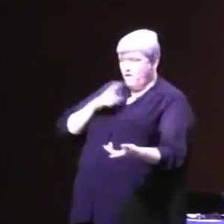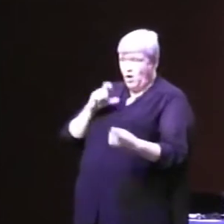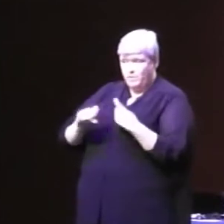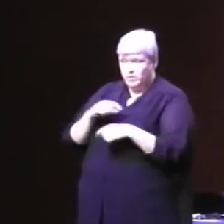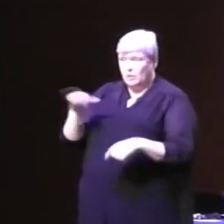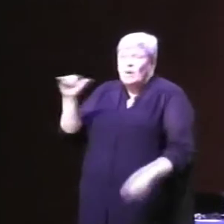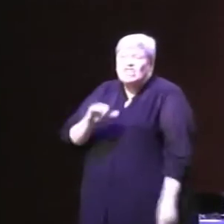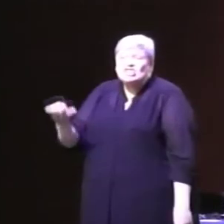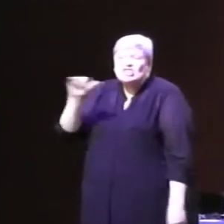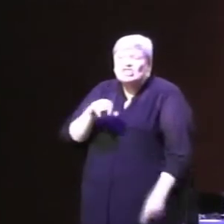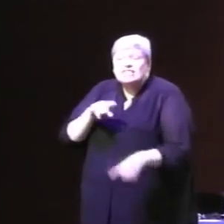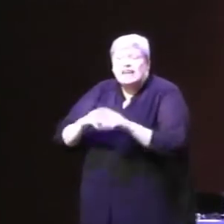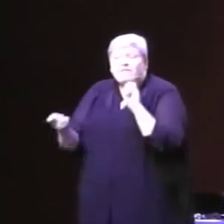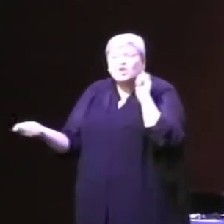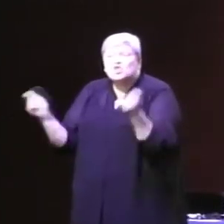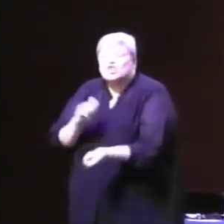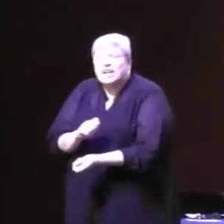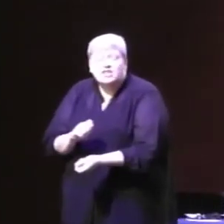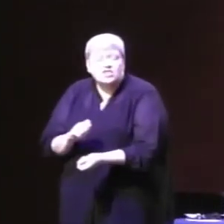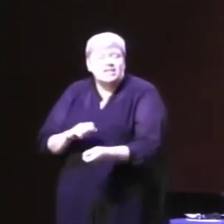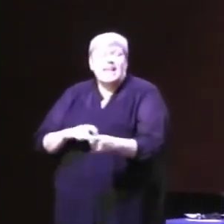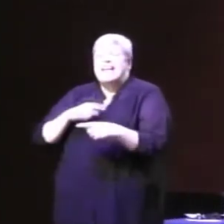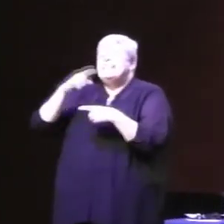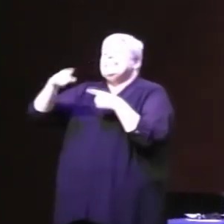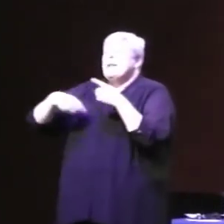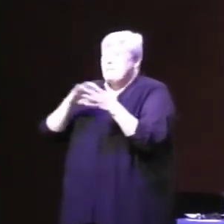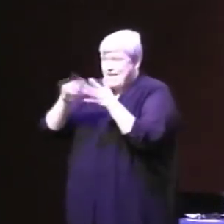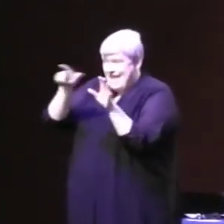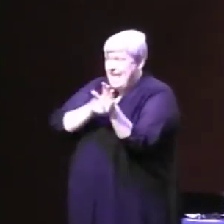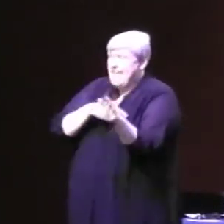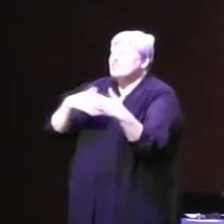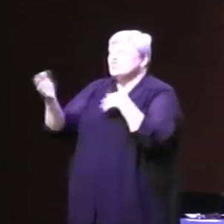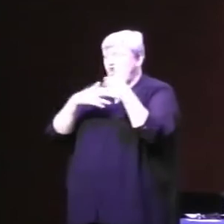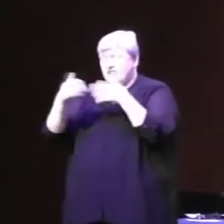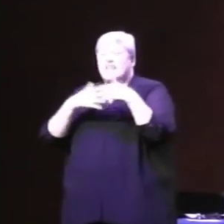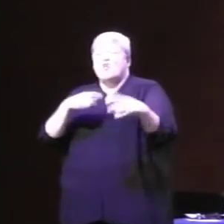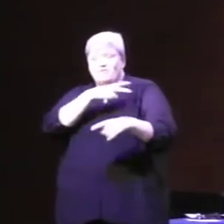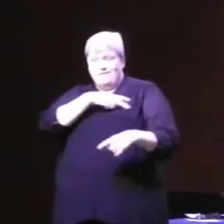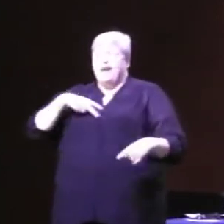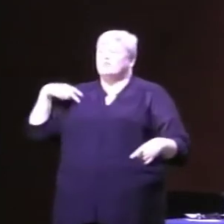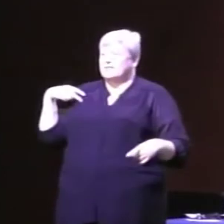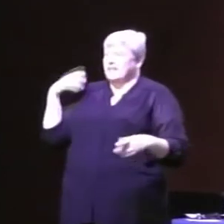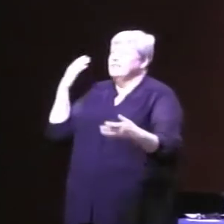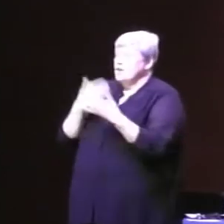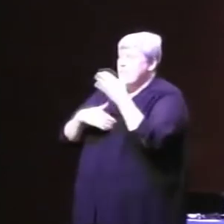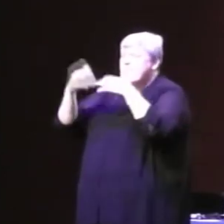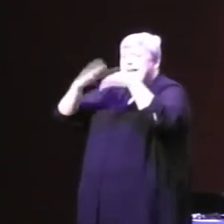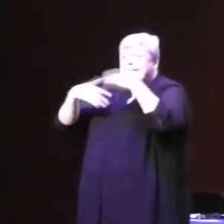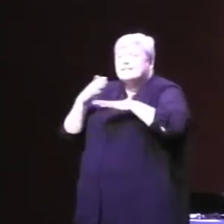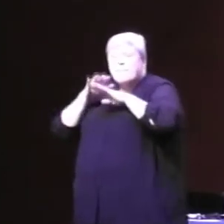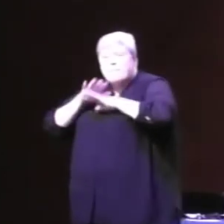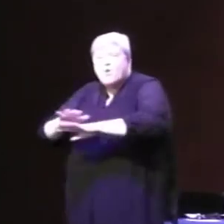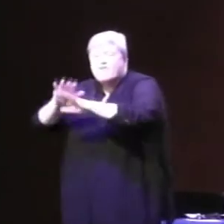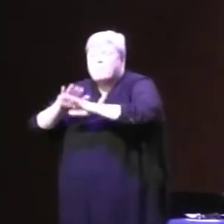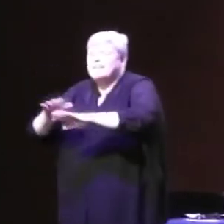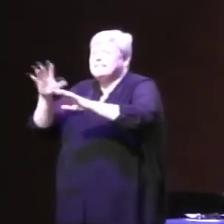communities? It's time for change. Next May, let's sort out the councillors, but let's build. Let's build a movement that takes